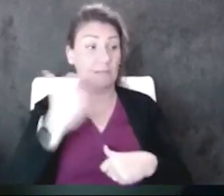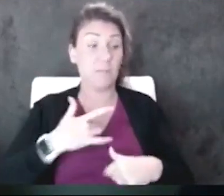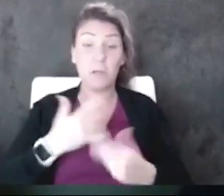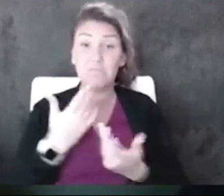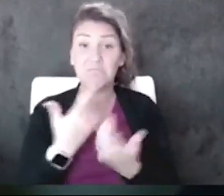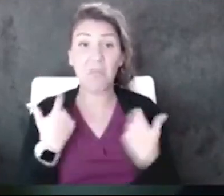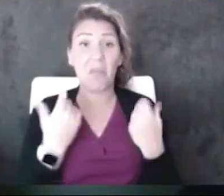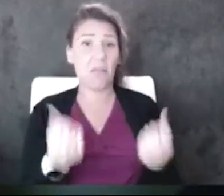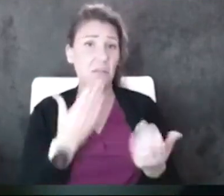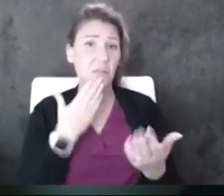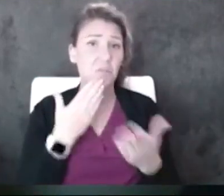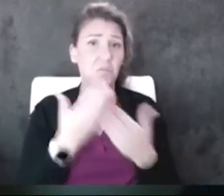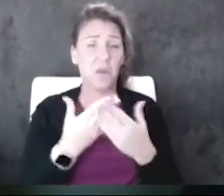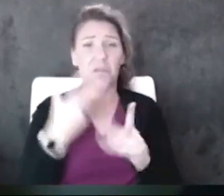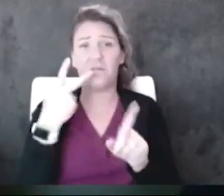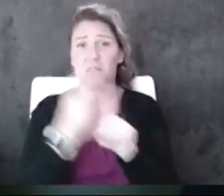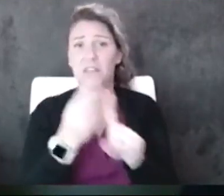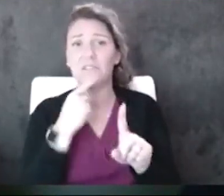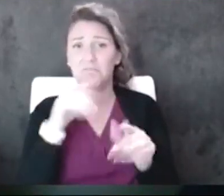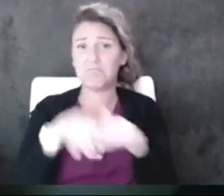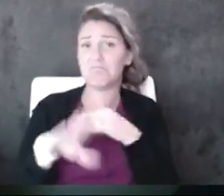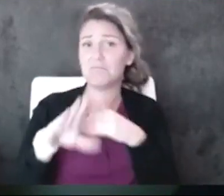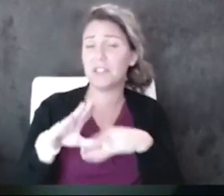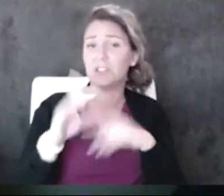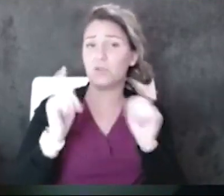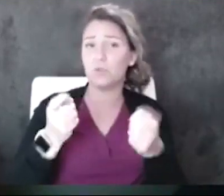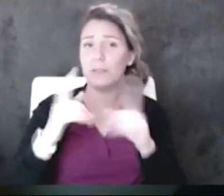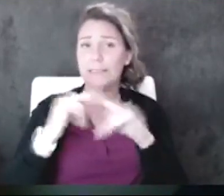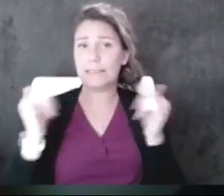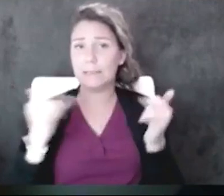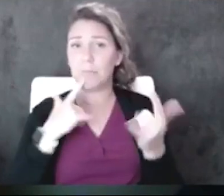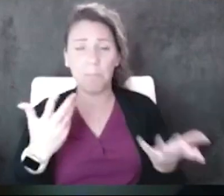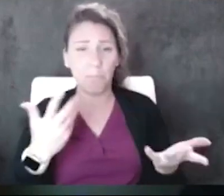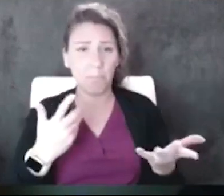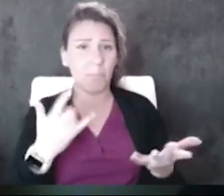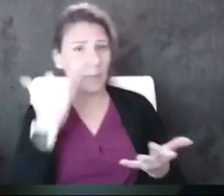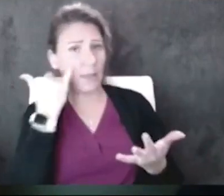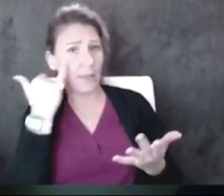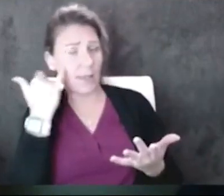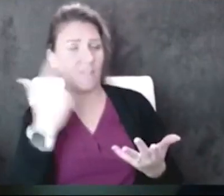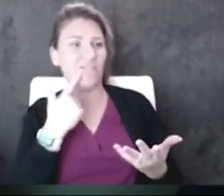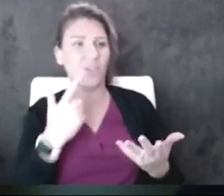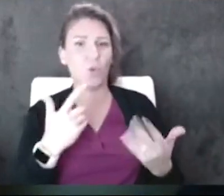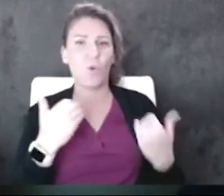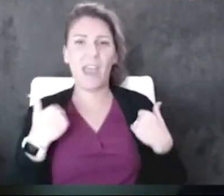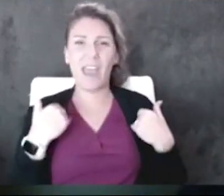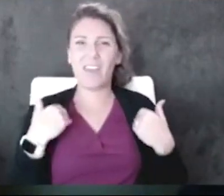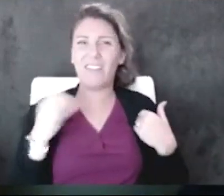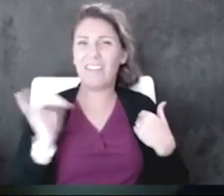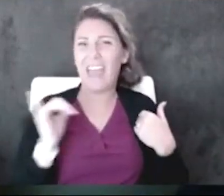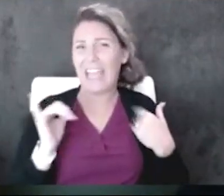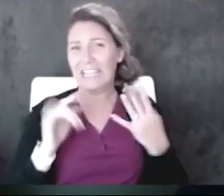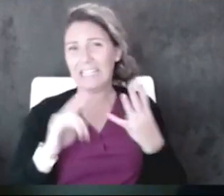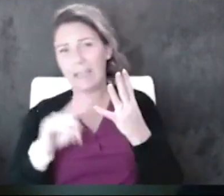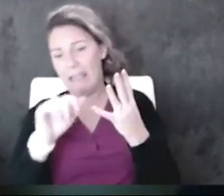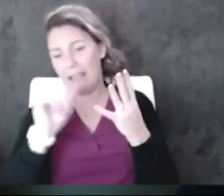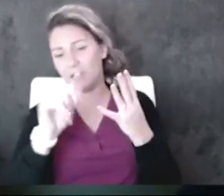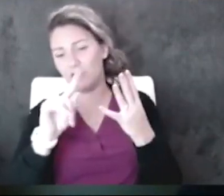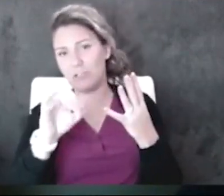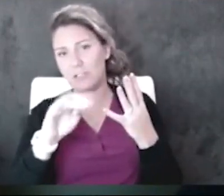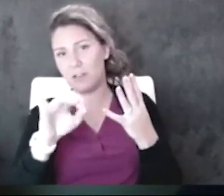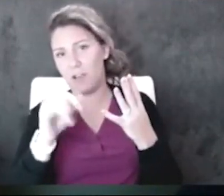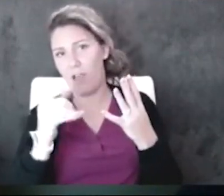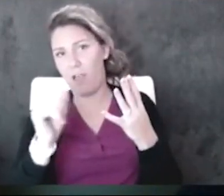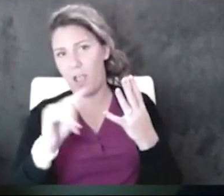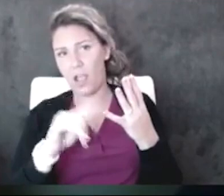get the vaccine and come in and donate same day. If you receive an attenuated vaccine such as AstraZeneca, which I don't believe is